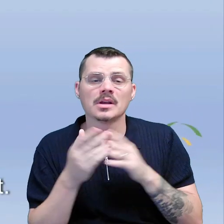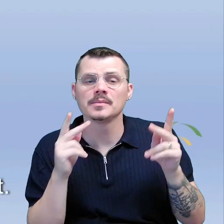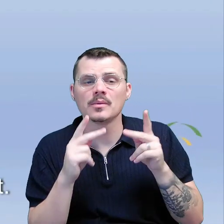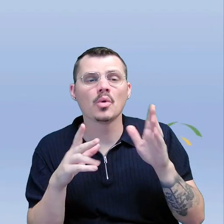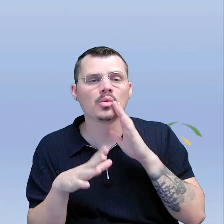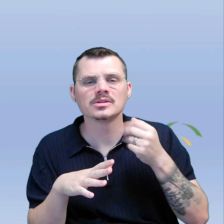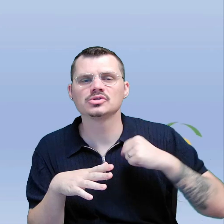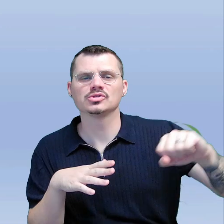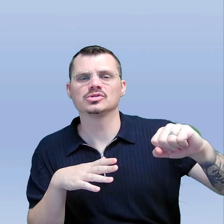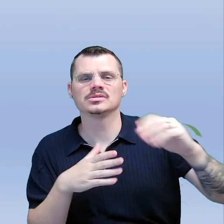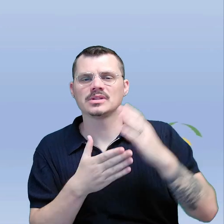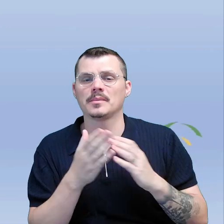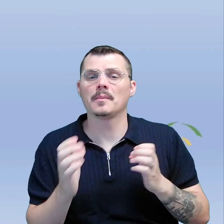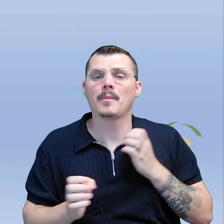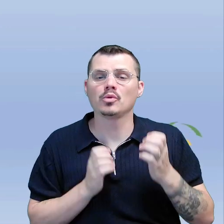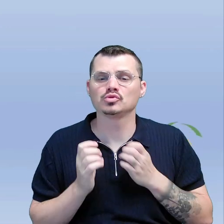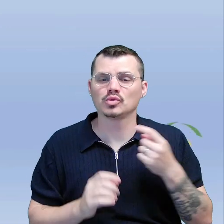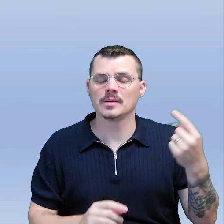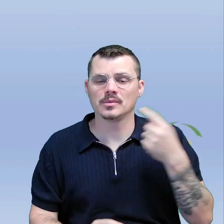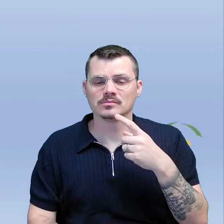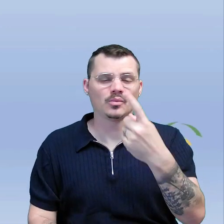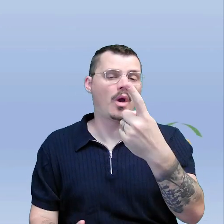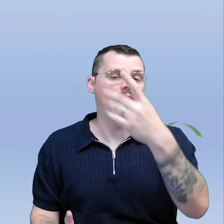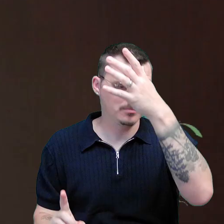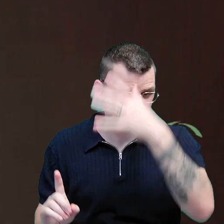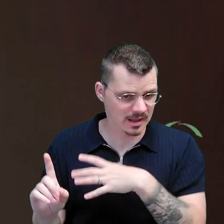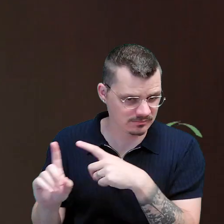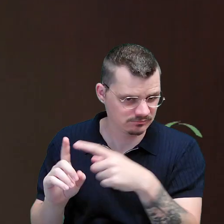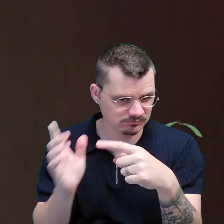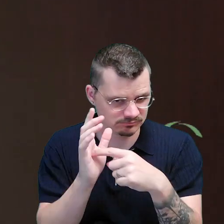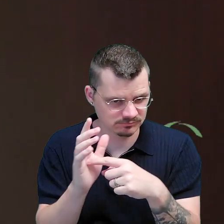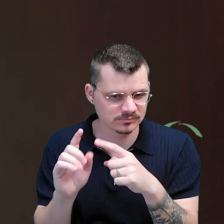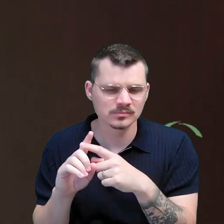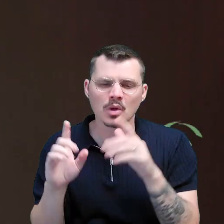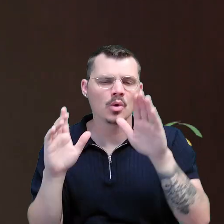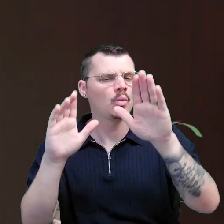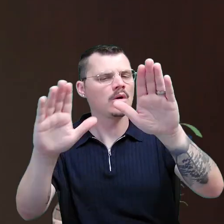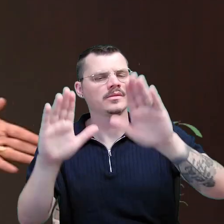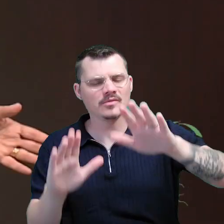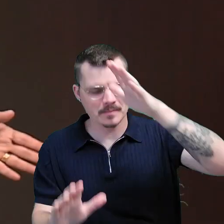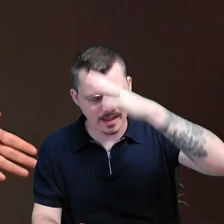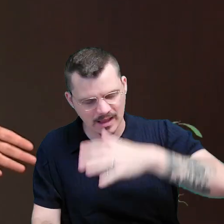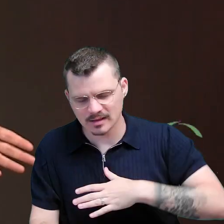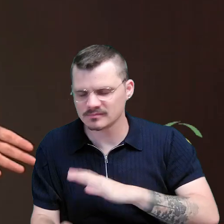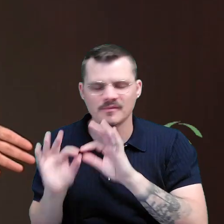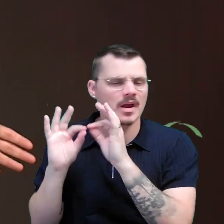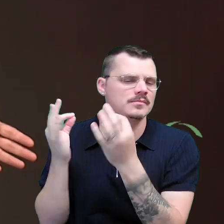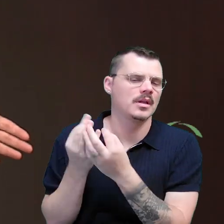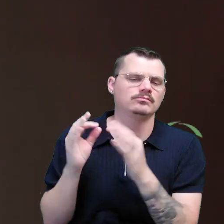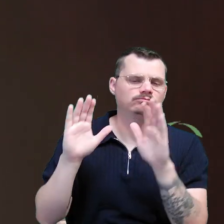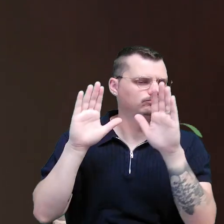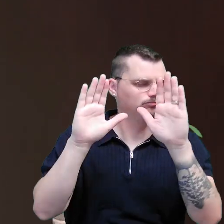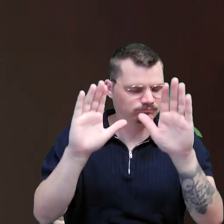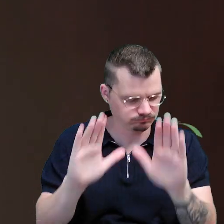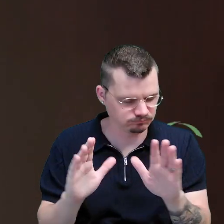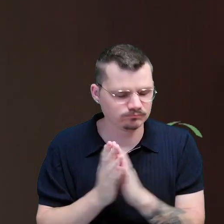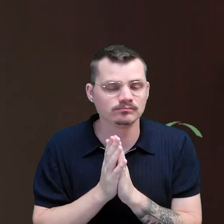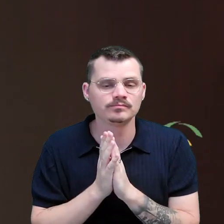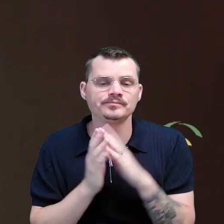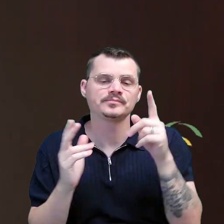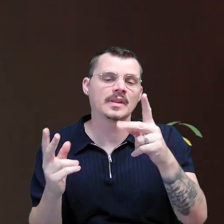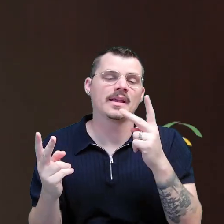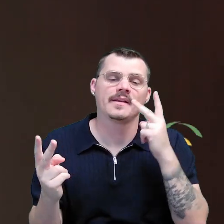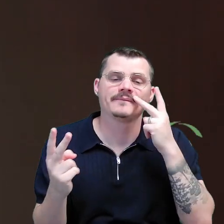emotional input. There's this one fellow I saw, wonderful man, wonderful family, and in